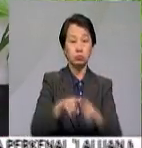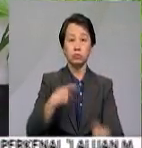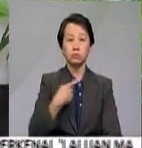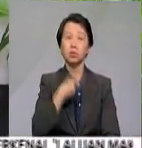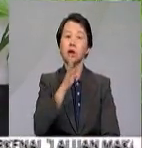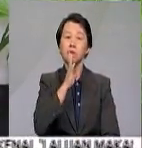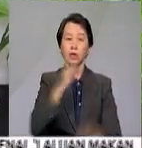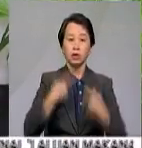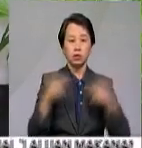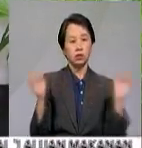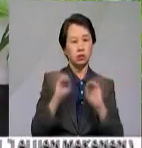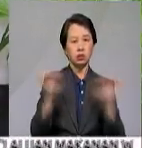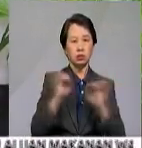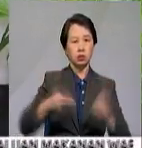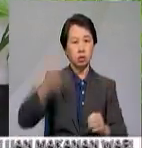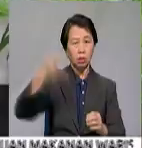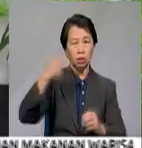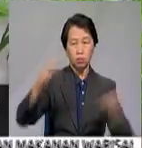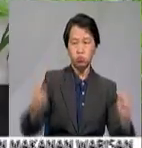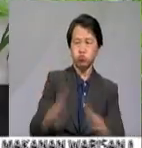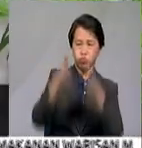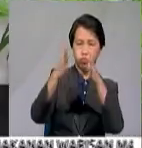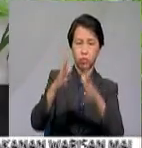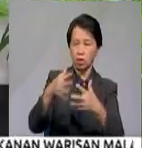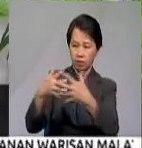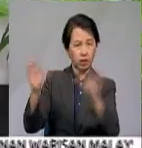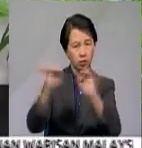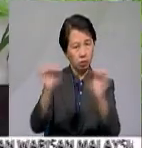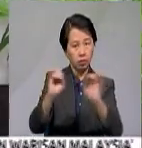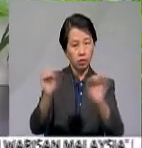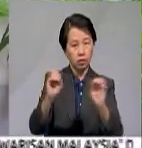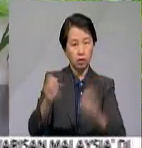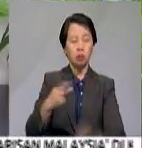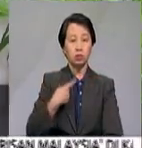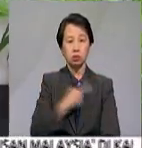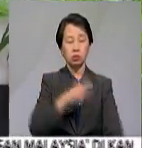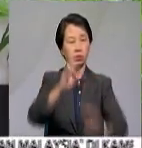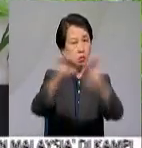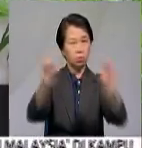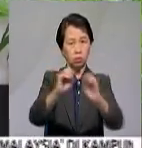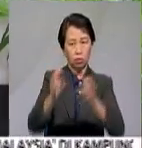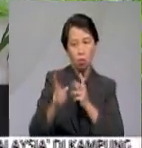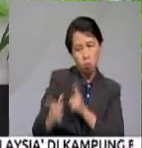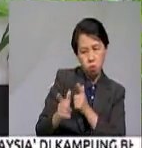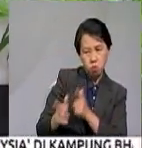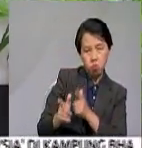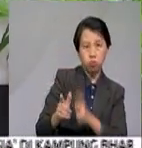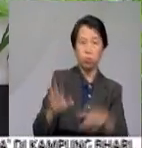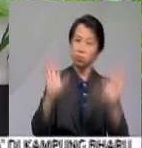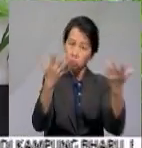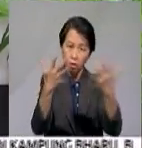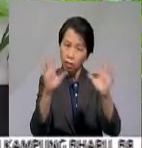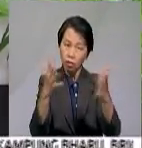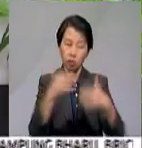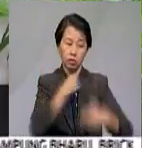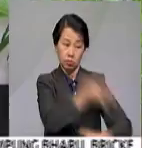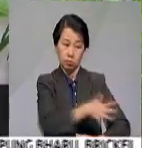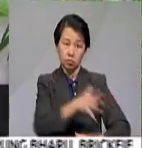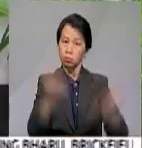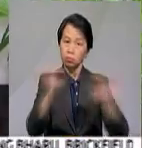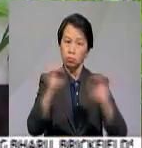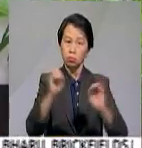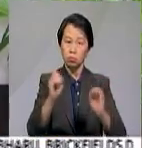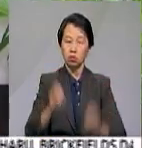we had no historical clash with you in America. We had no war against you, historically